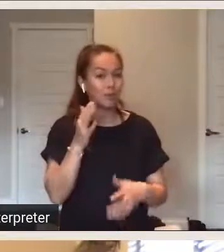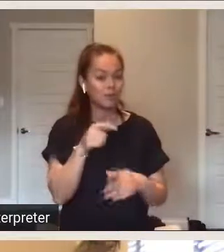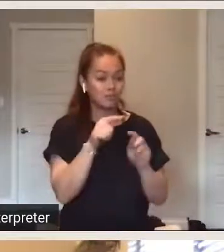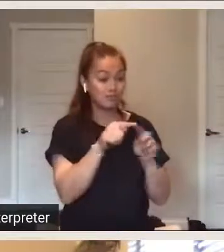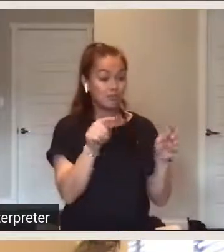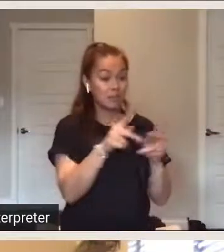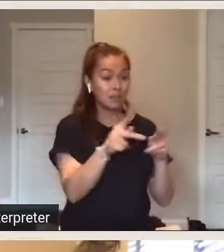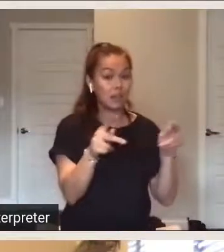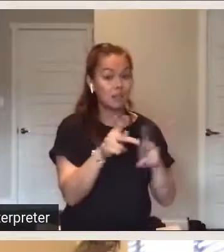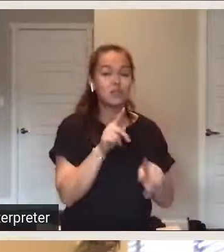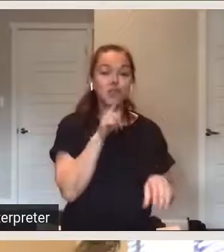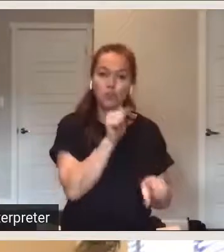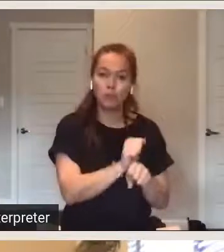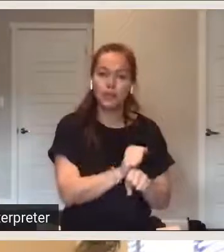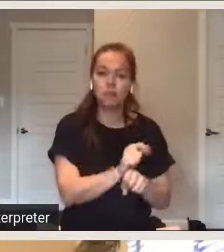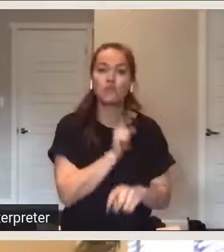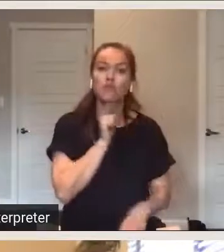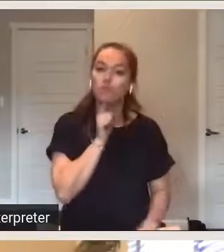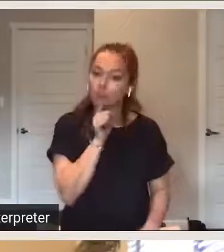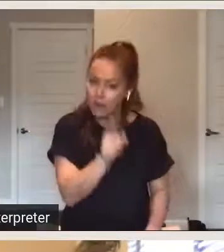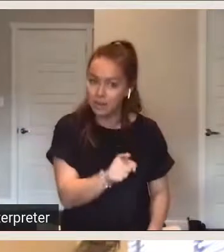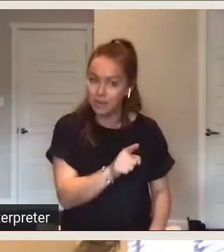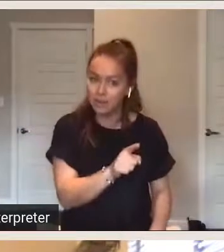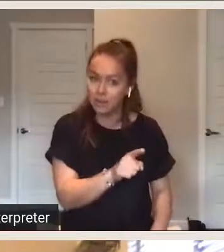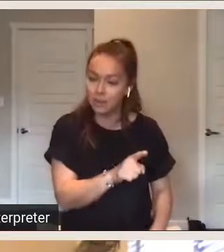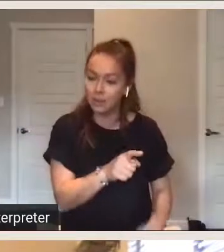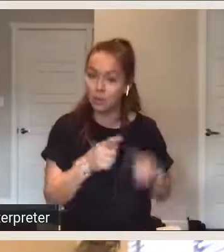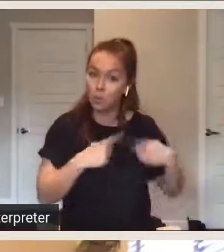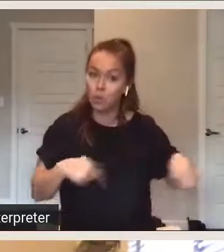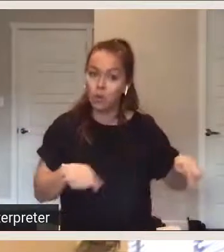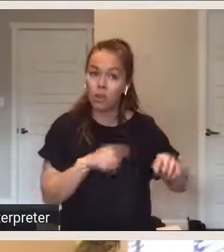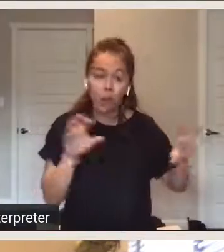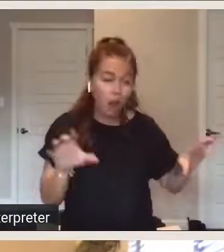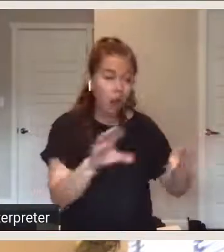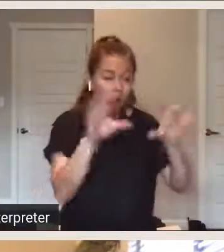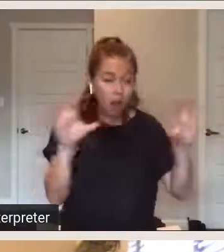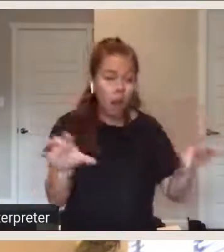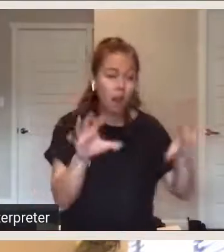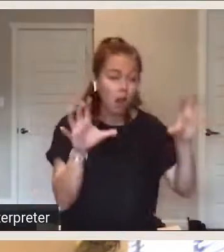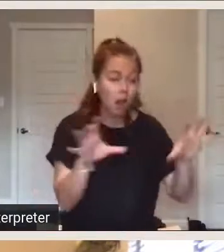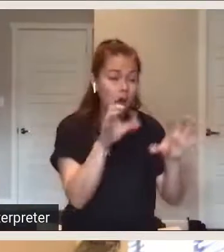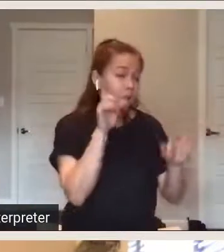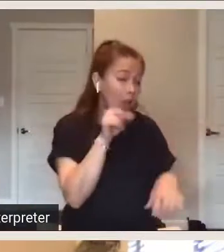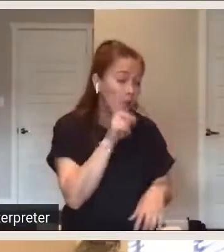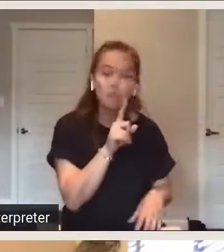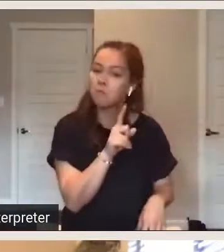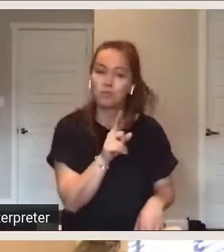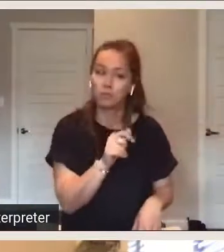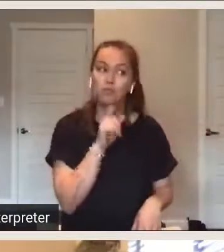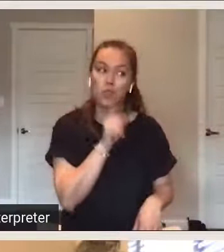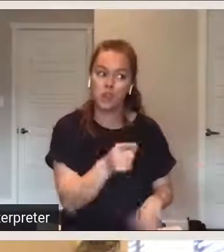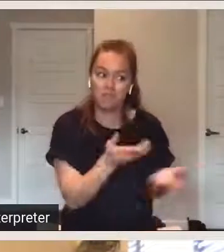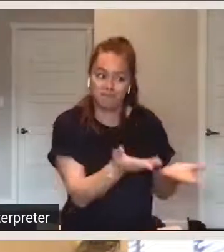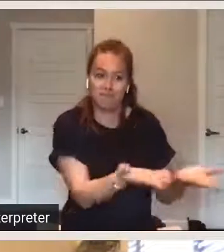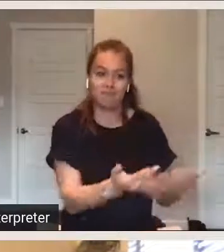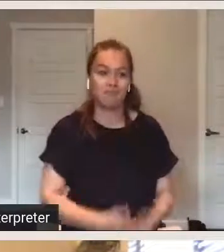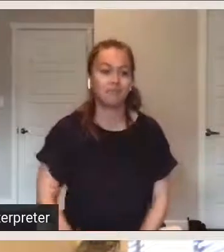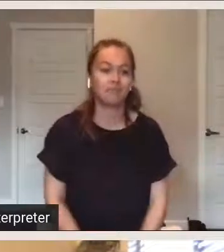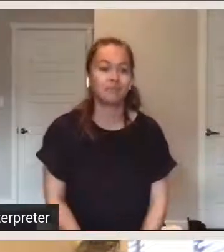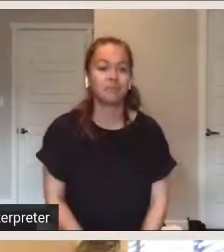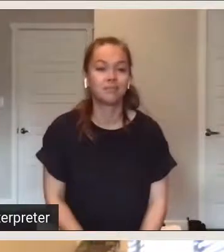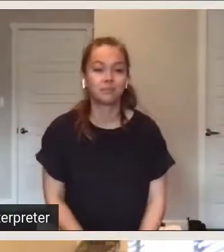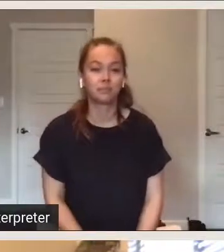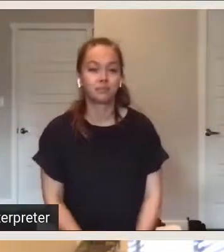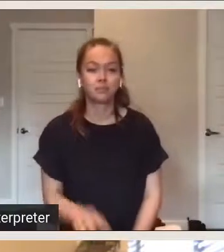life, and we didn't try very hard to make them what they were. Yeah, thank you for that, because I think that really the